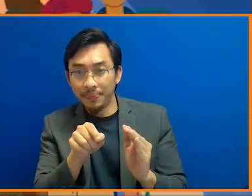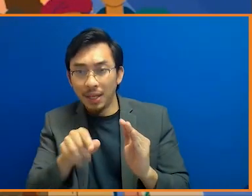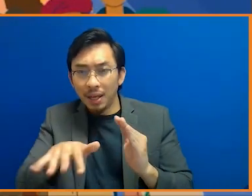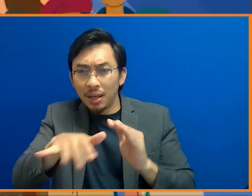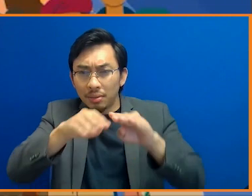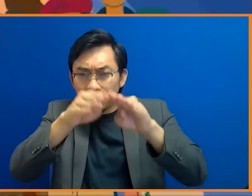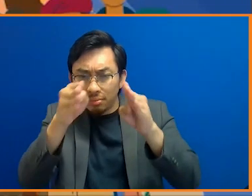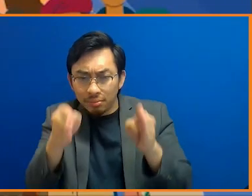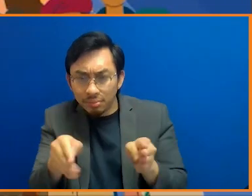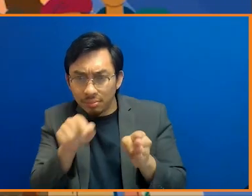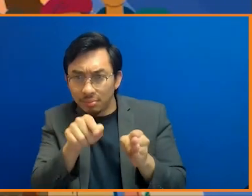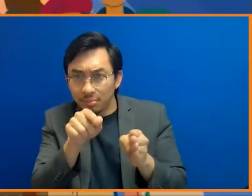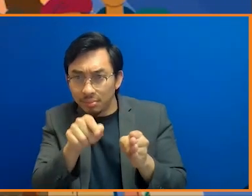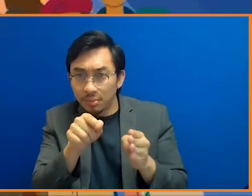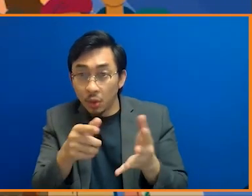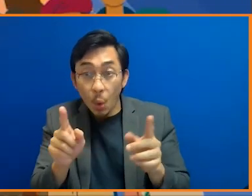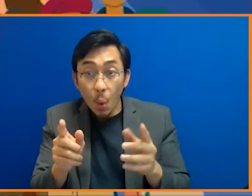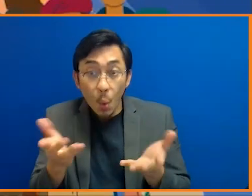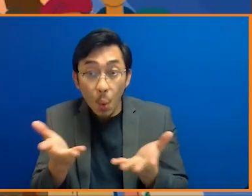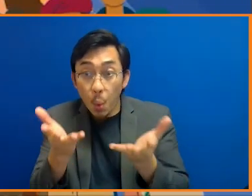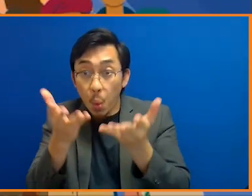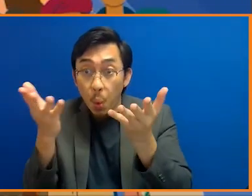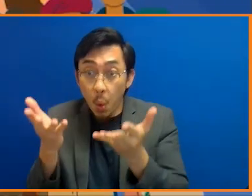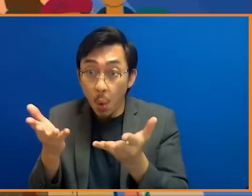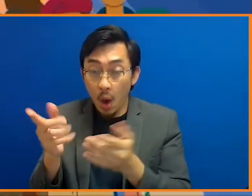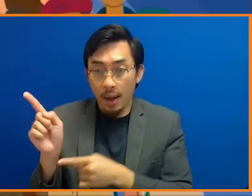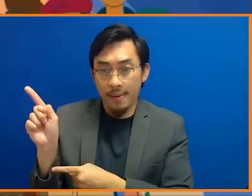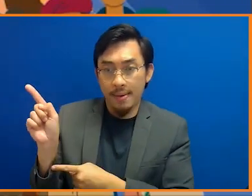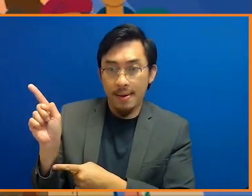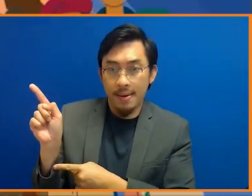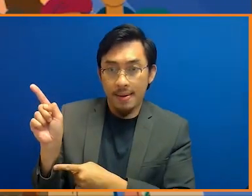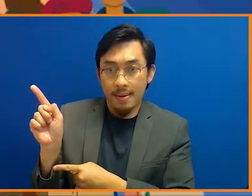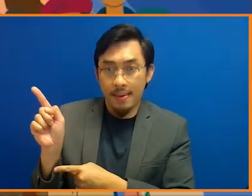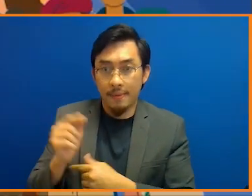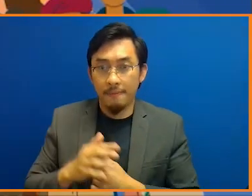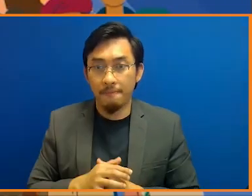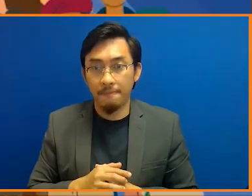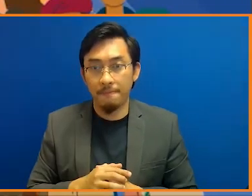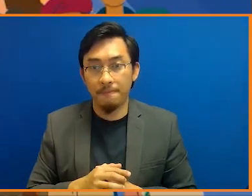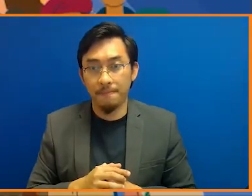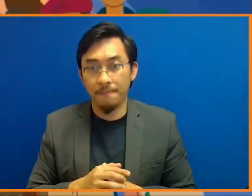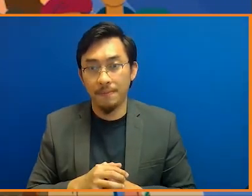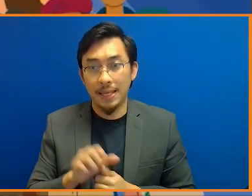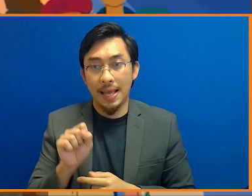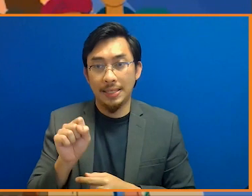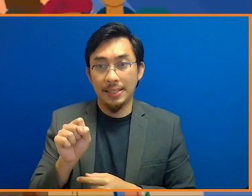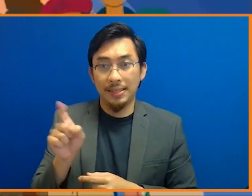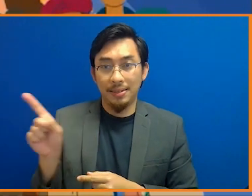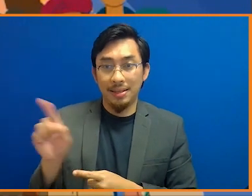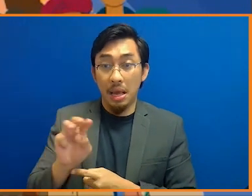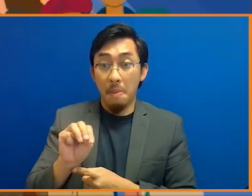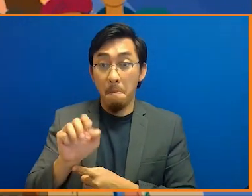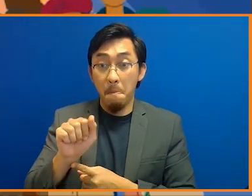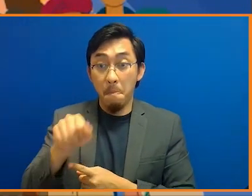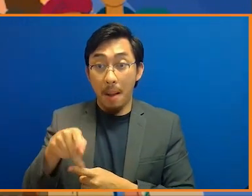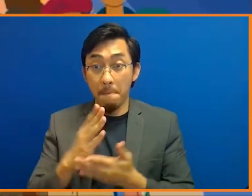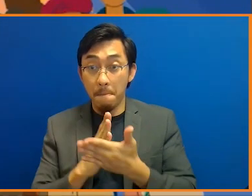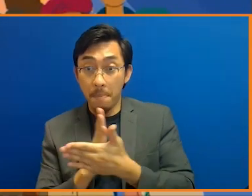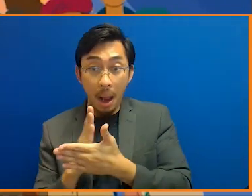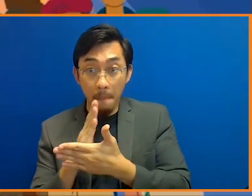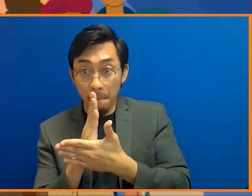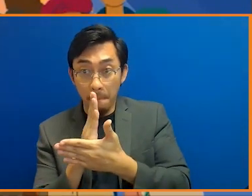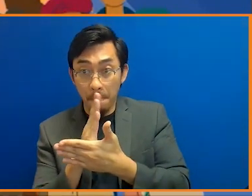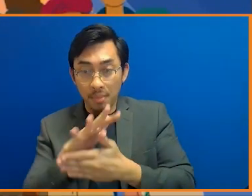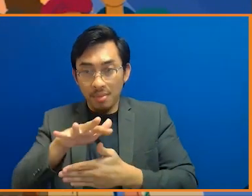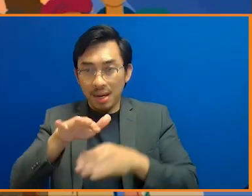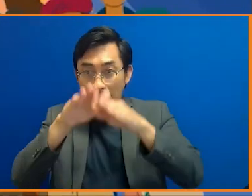Aceh, and the coastal cave is located over here. Okay, right. So this is the map